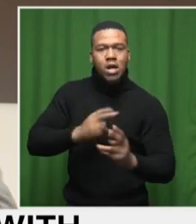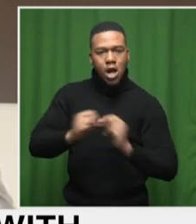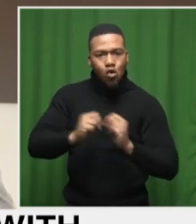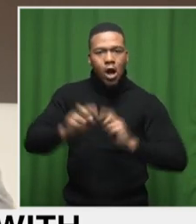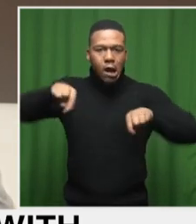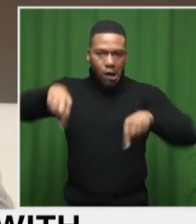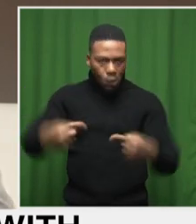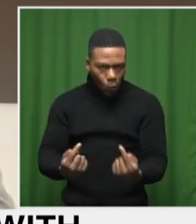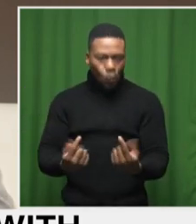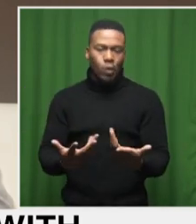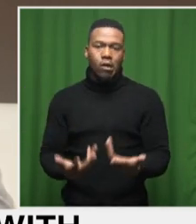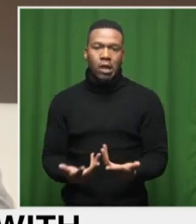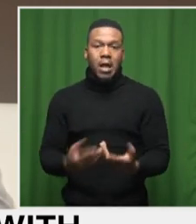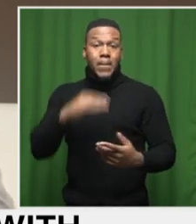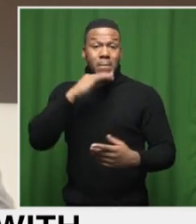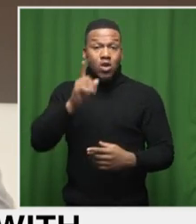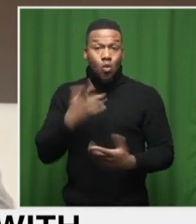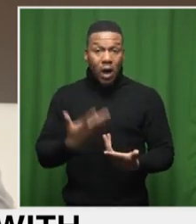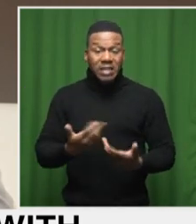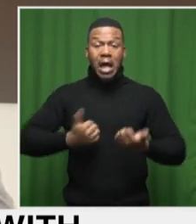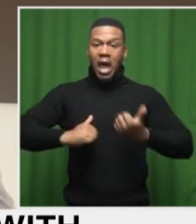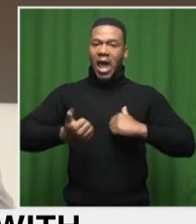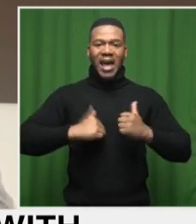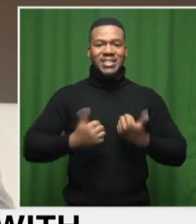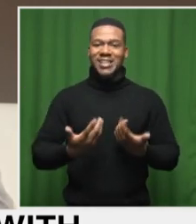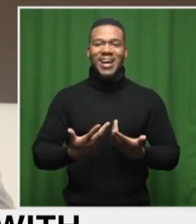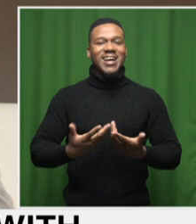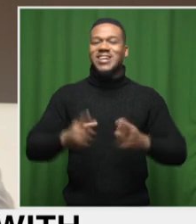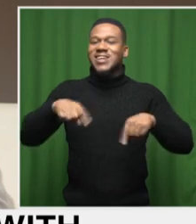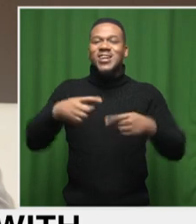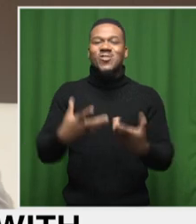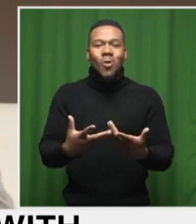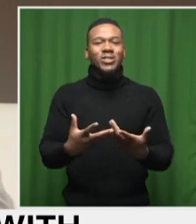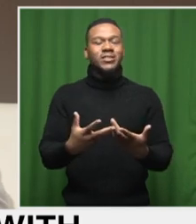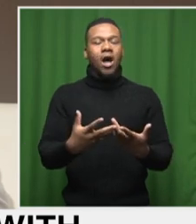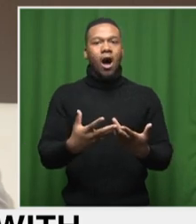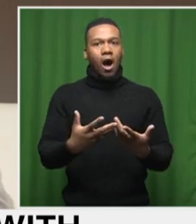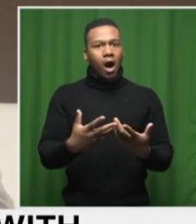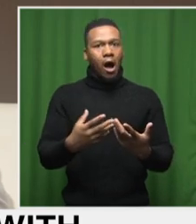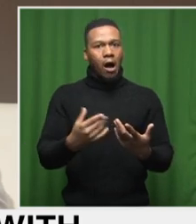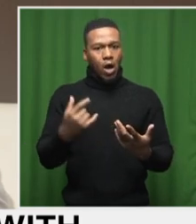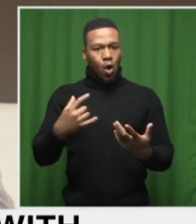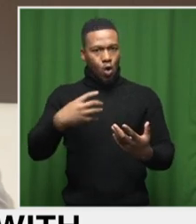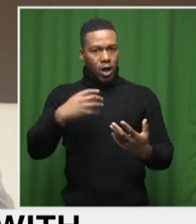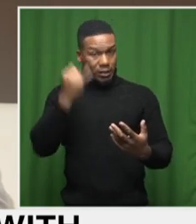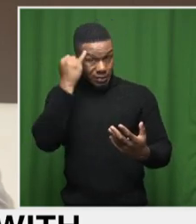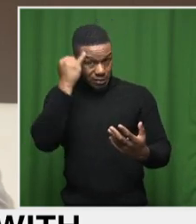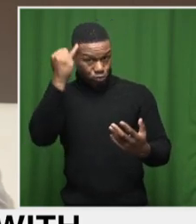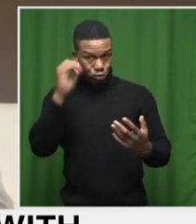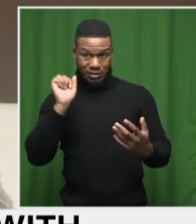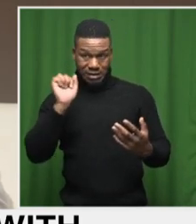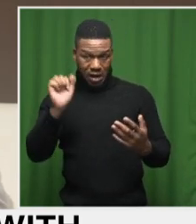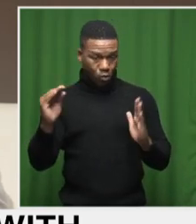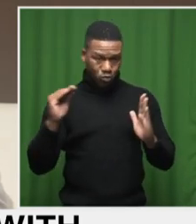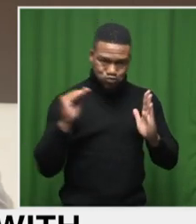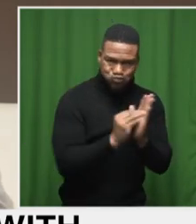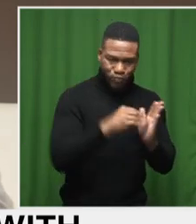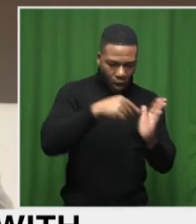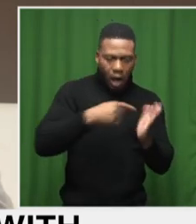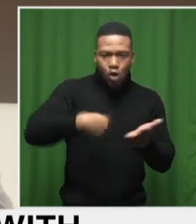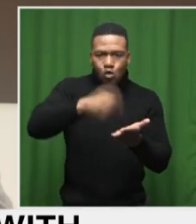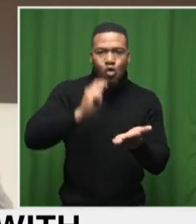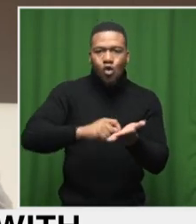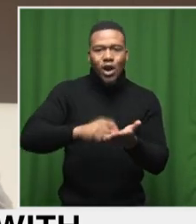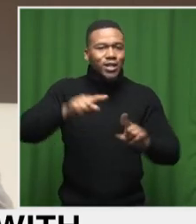have no input in the contracts that we are forced to sign. Either you sign the contract and sign your career away and